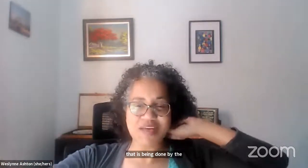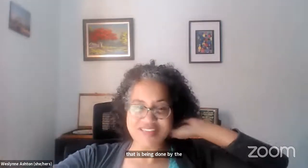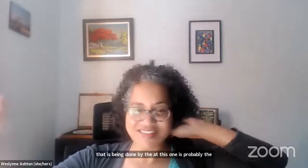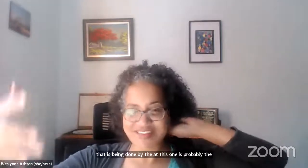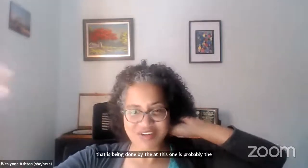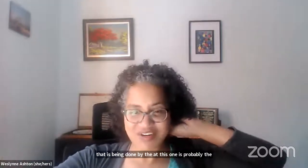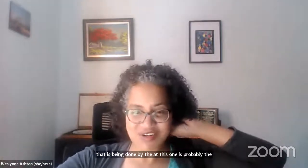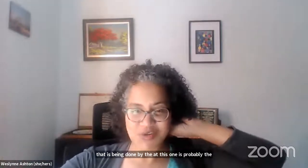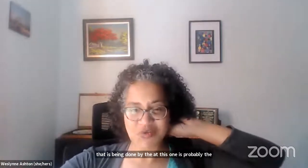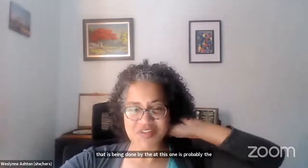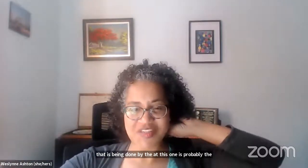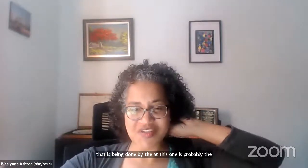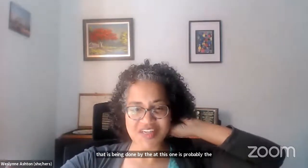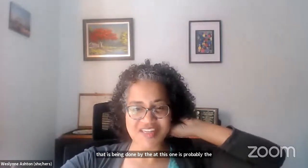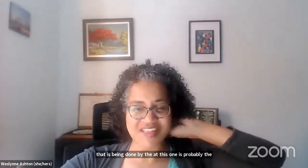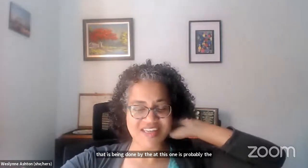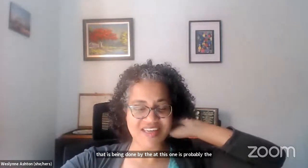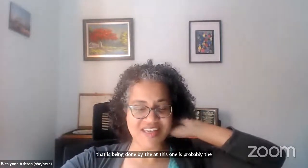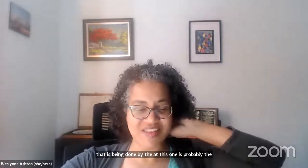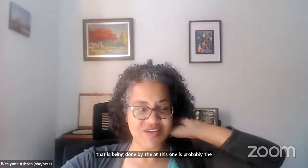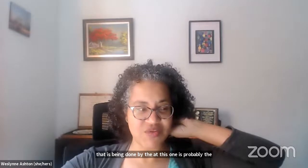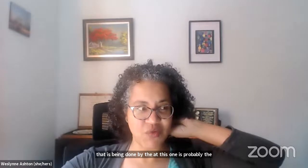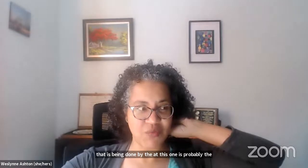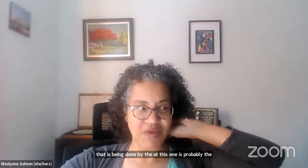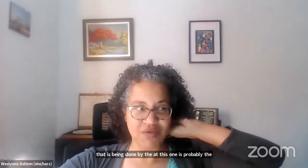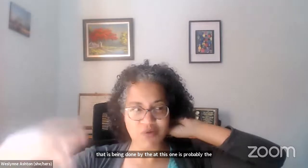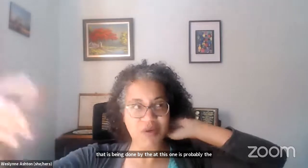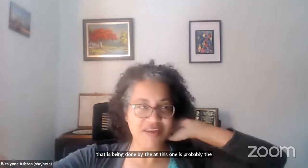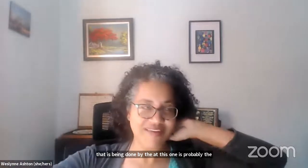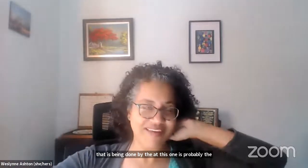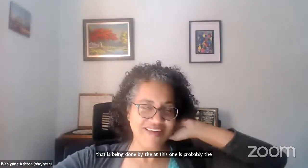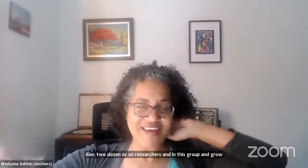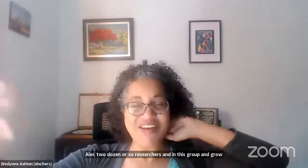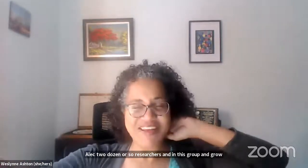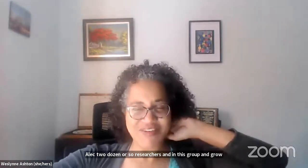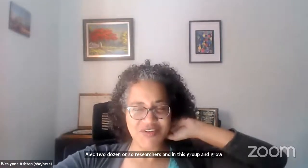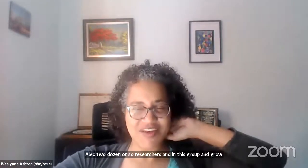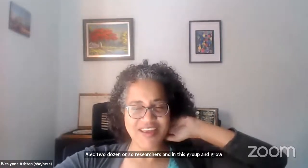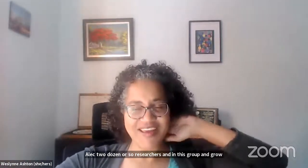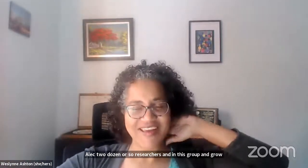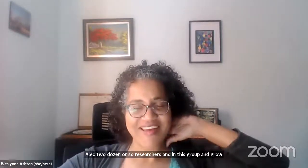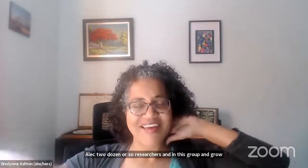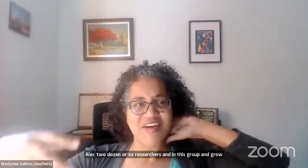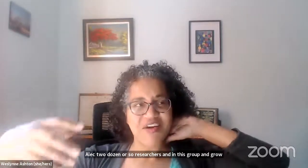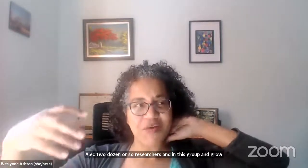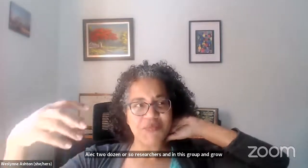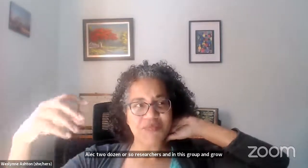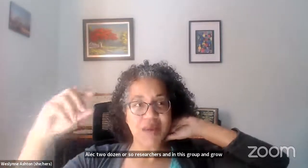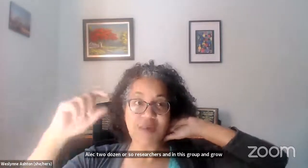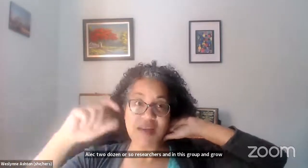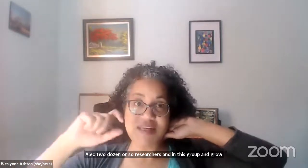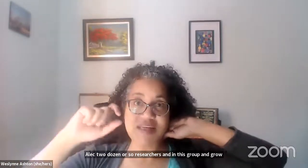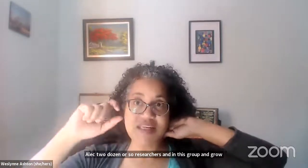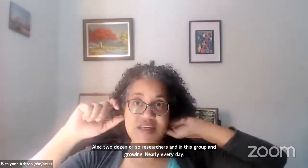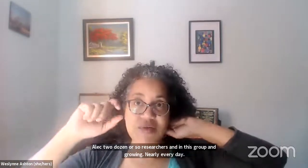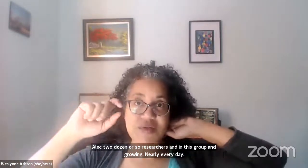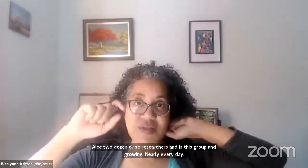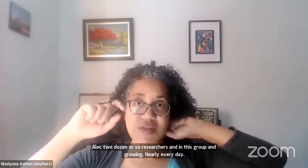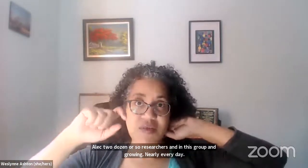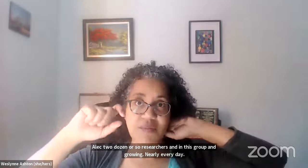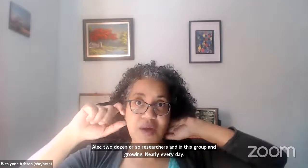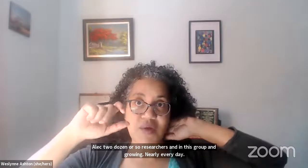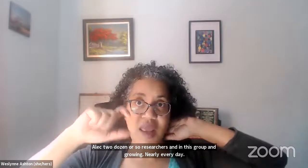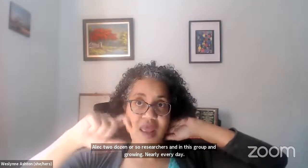like 2,000 or so researchers in this group, and growing nearly every day. But